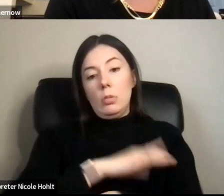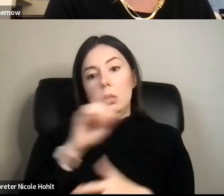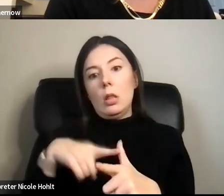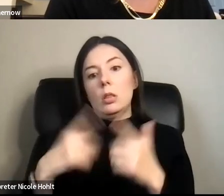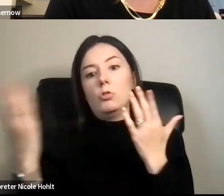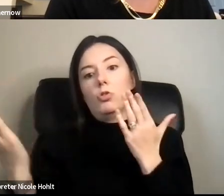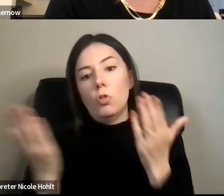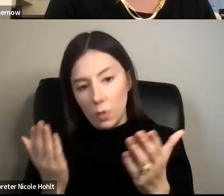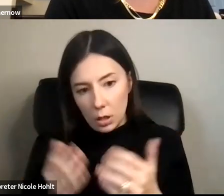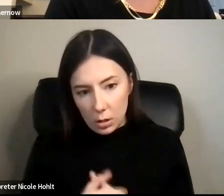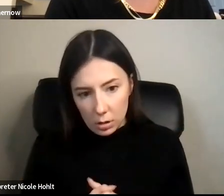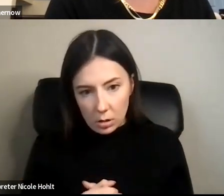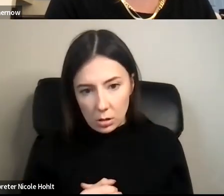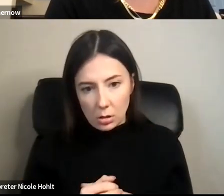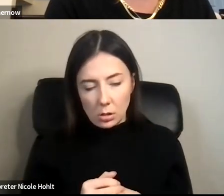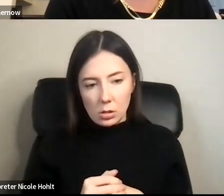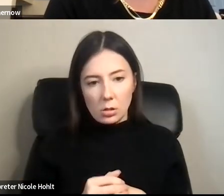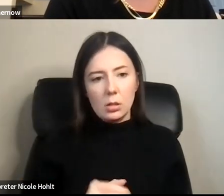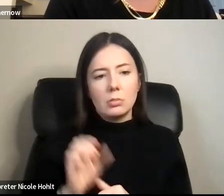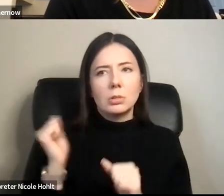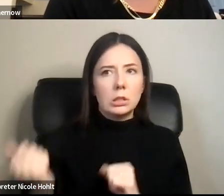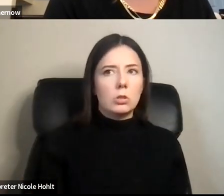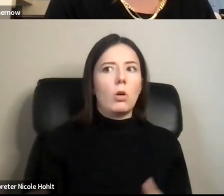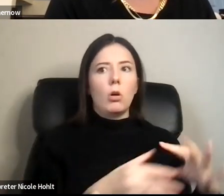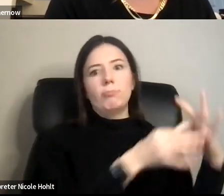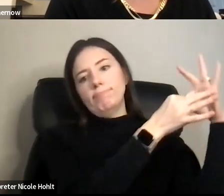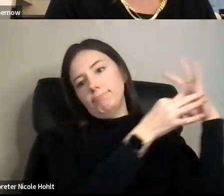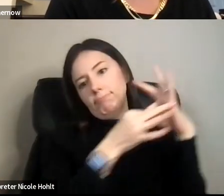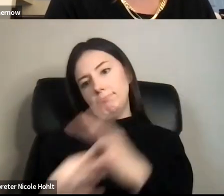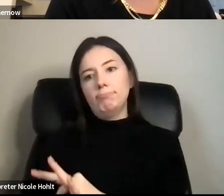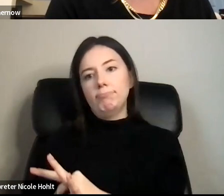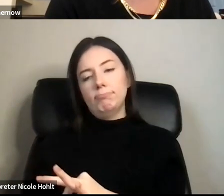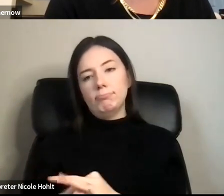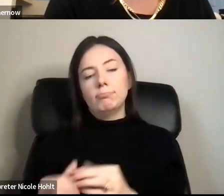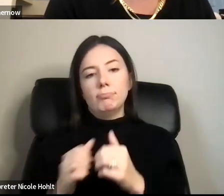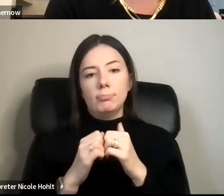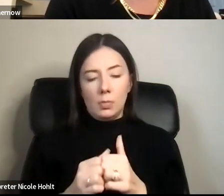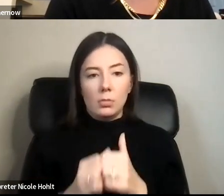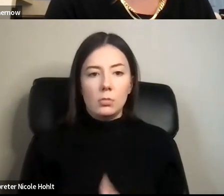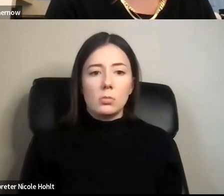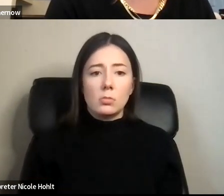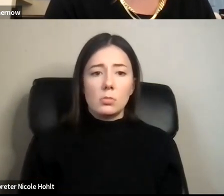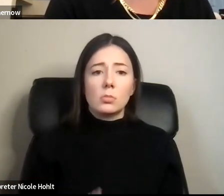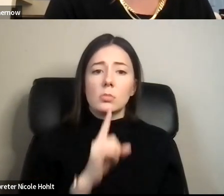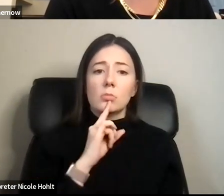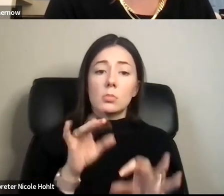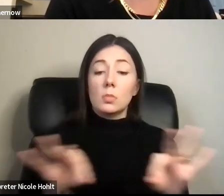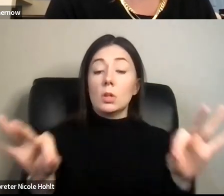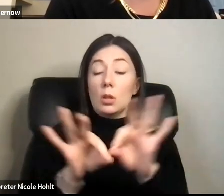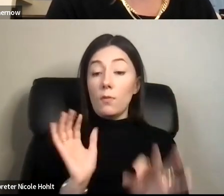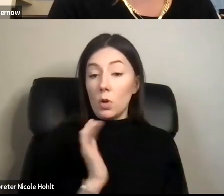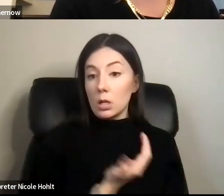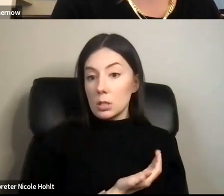you know, that's all connected together. And so it's very important for